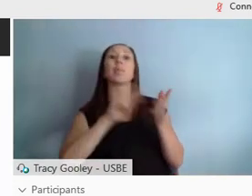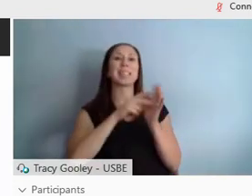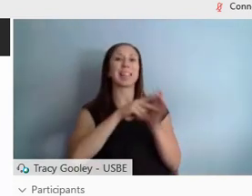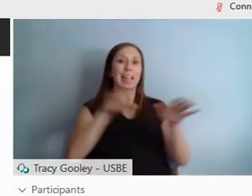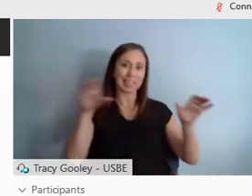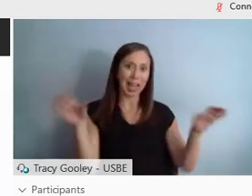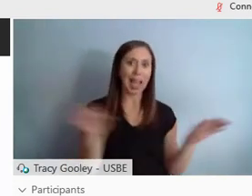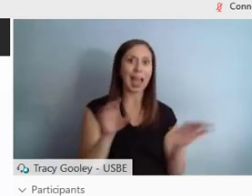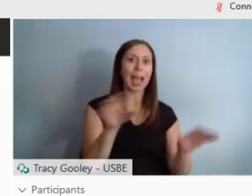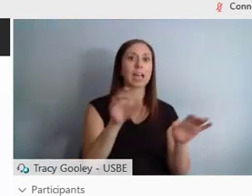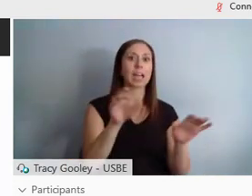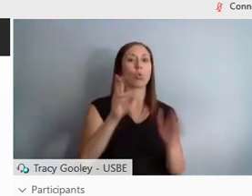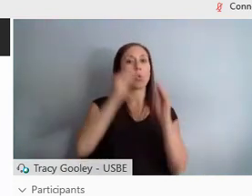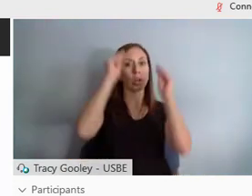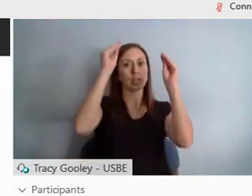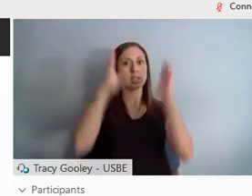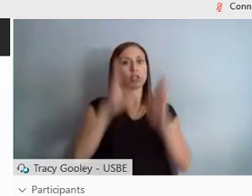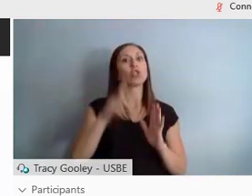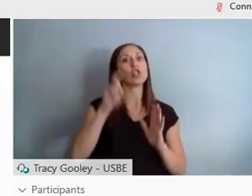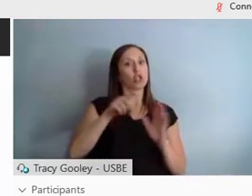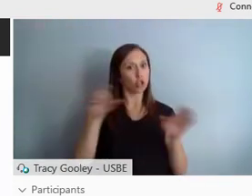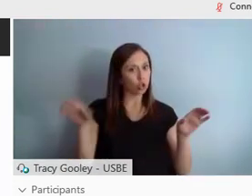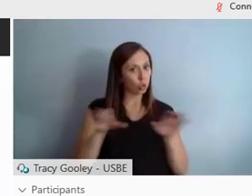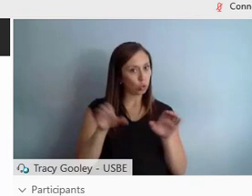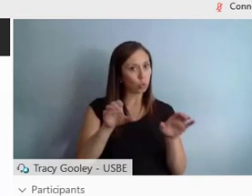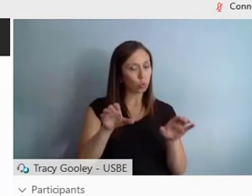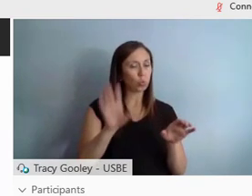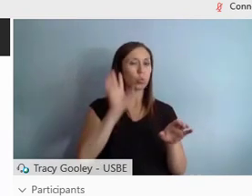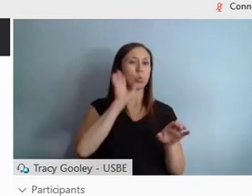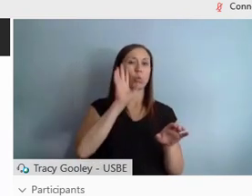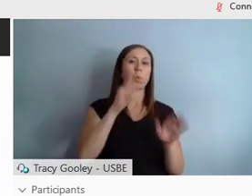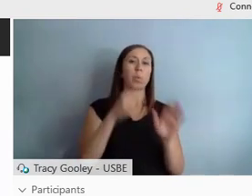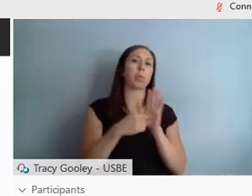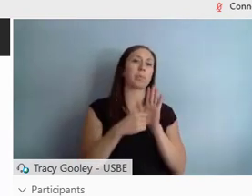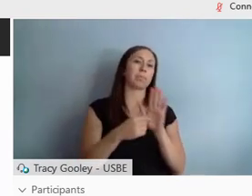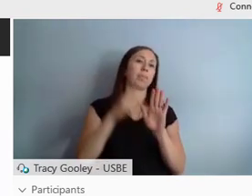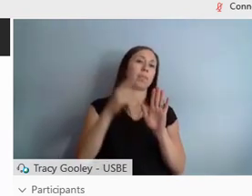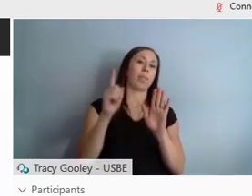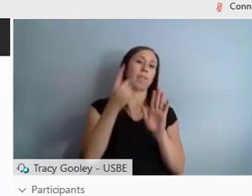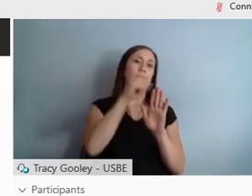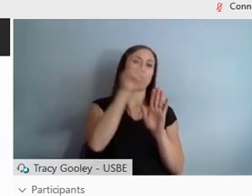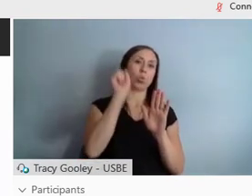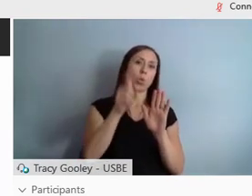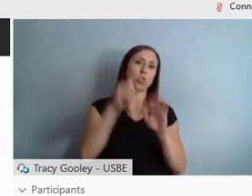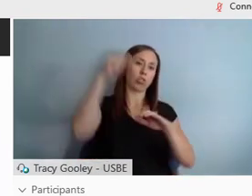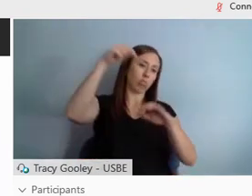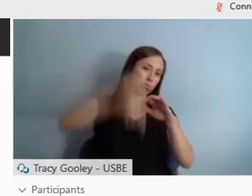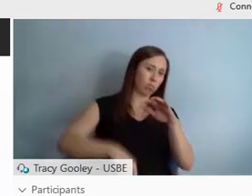take or something that the teacher should do. So we're just going to go through this first question